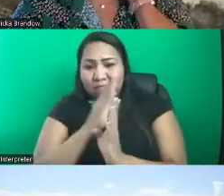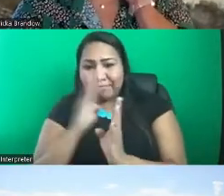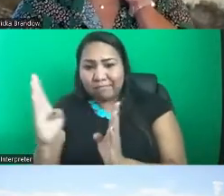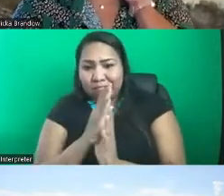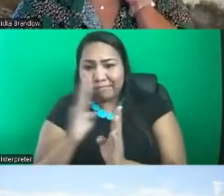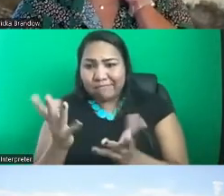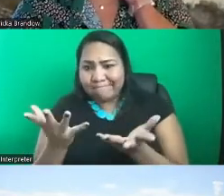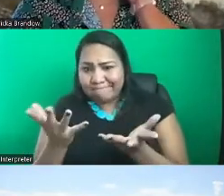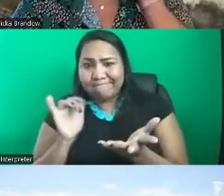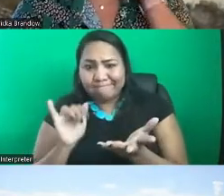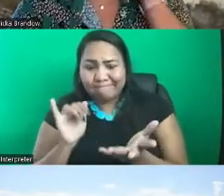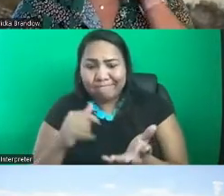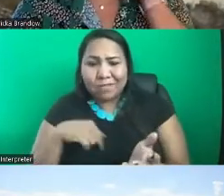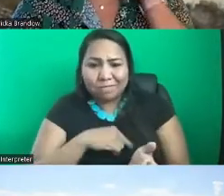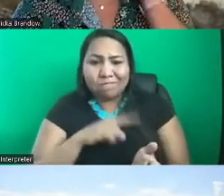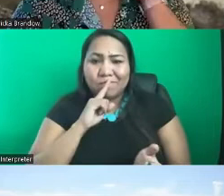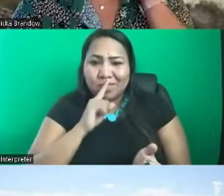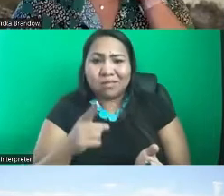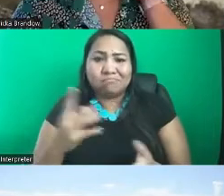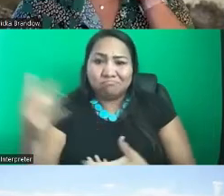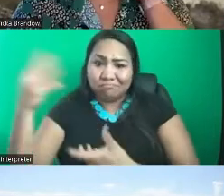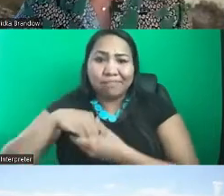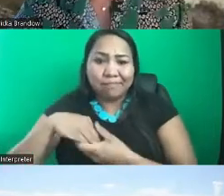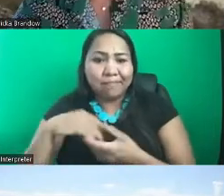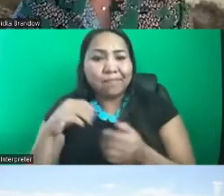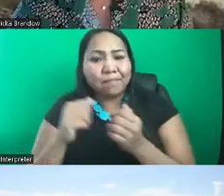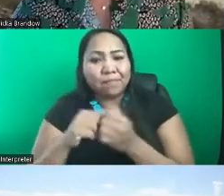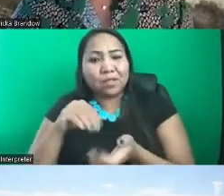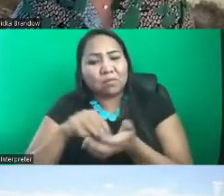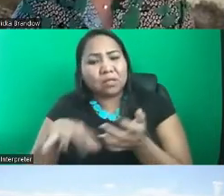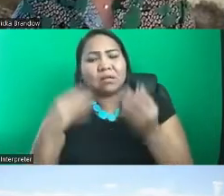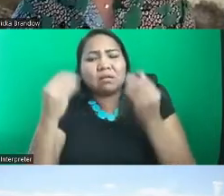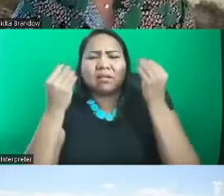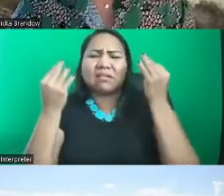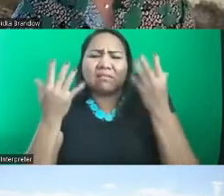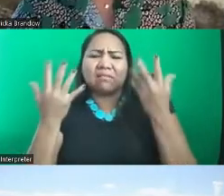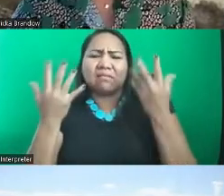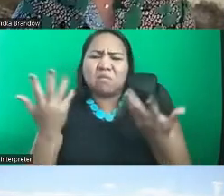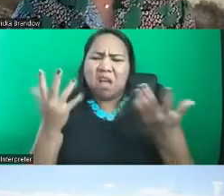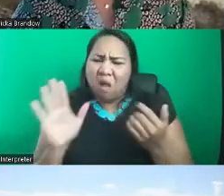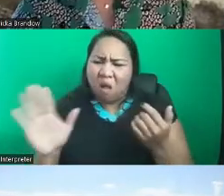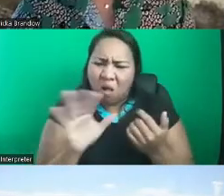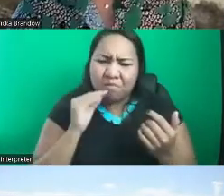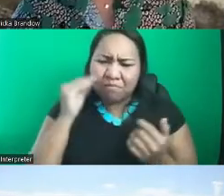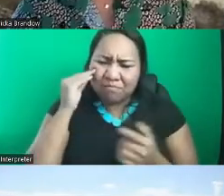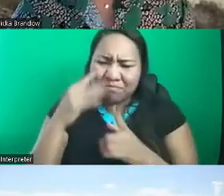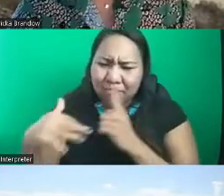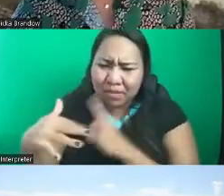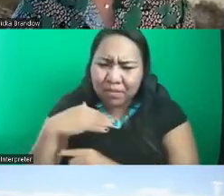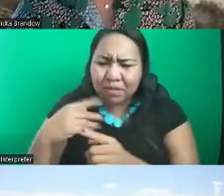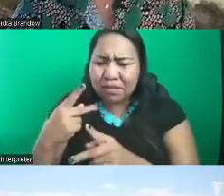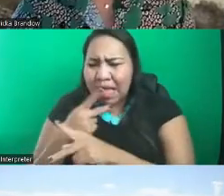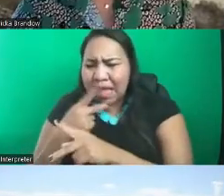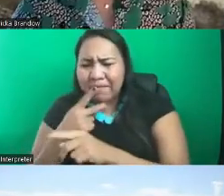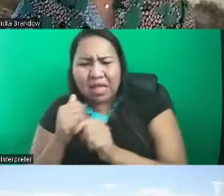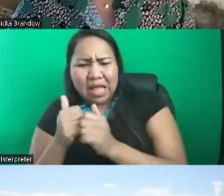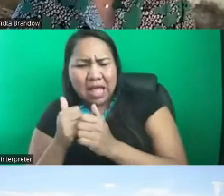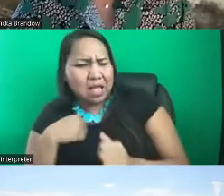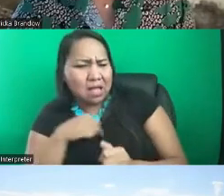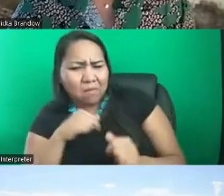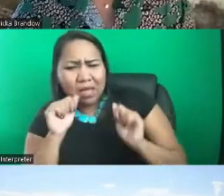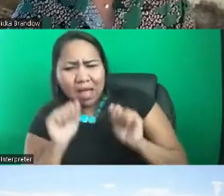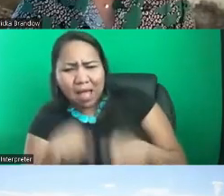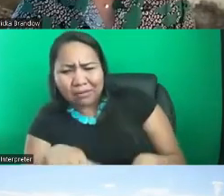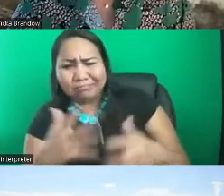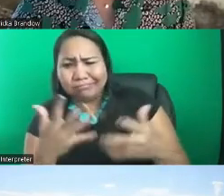our students think from their capital H home environments, and finding ways to build that in with the